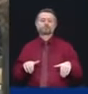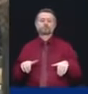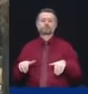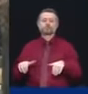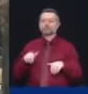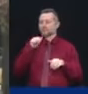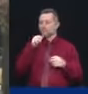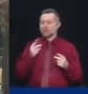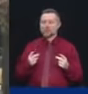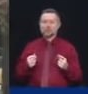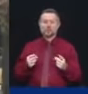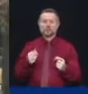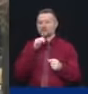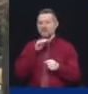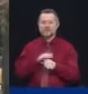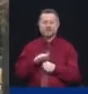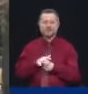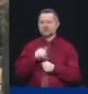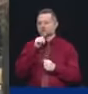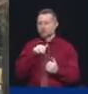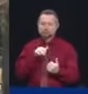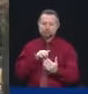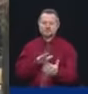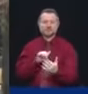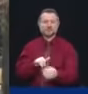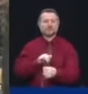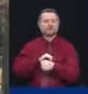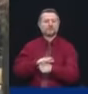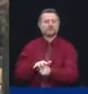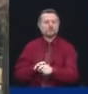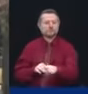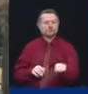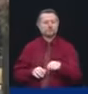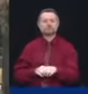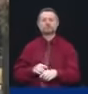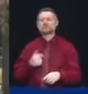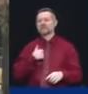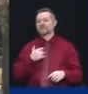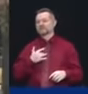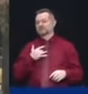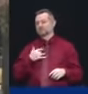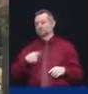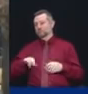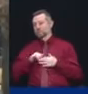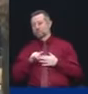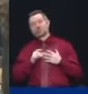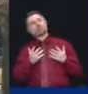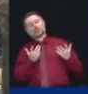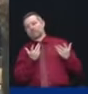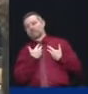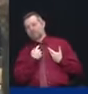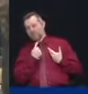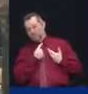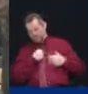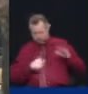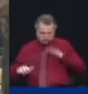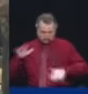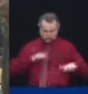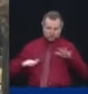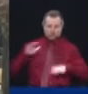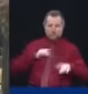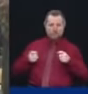or adequately address COVID. I think the state was left on its own during COVID.